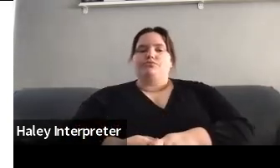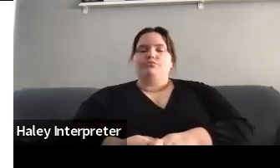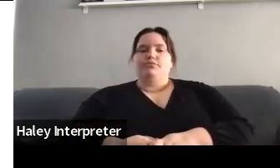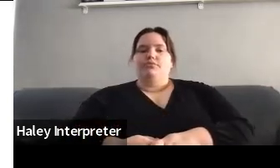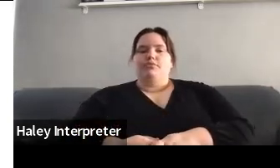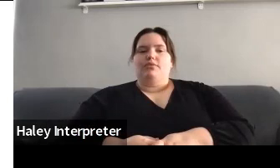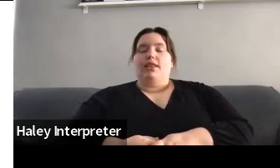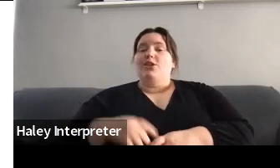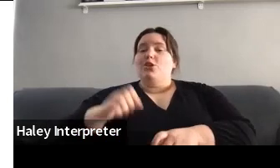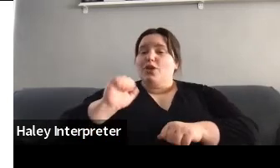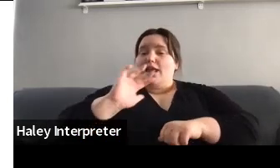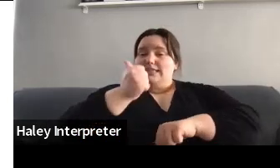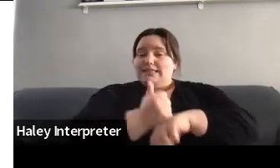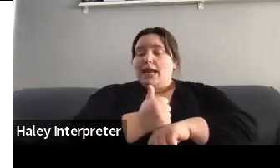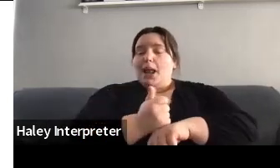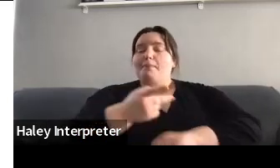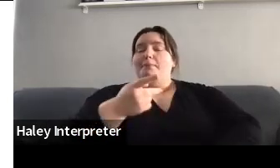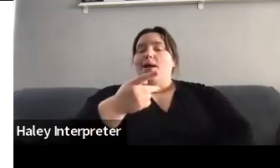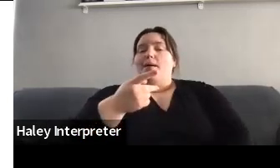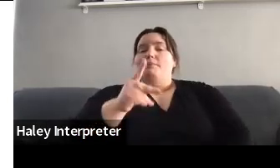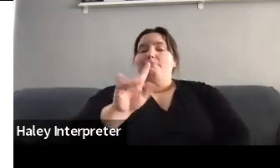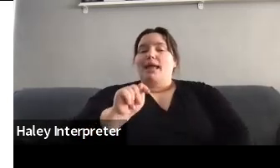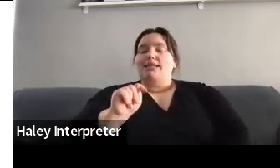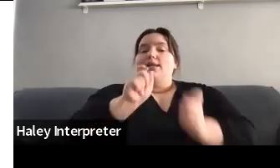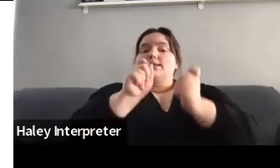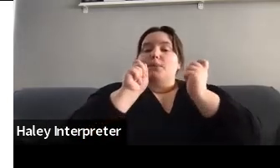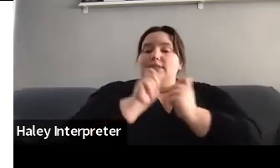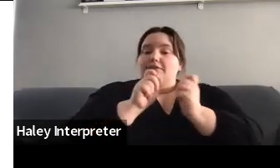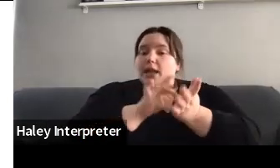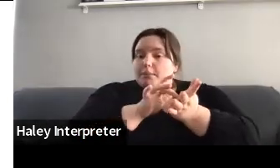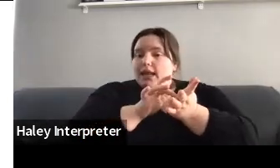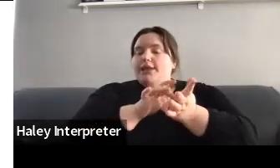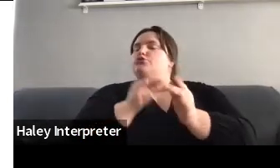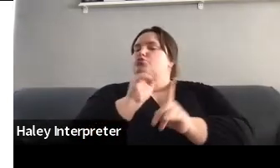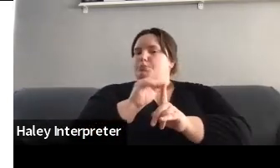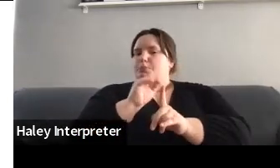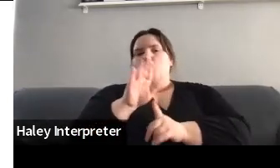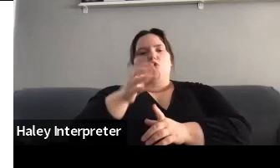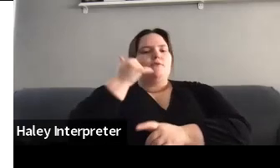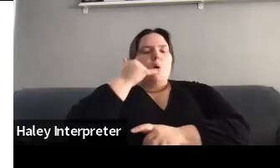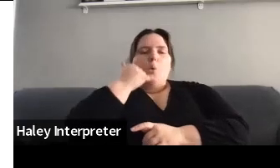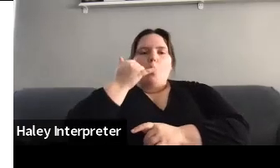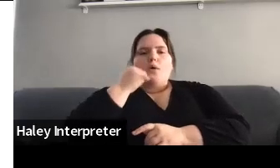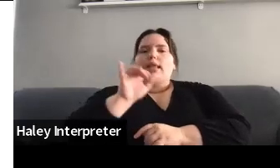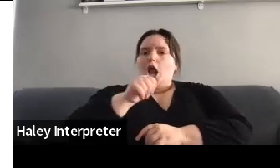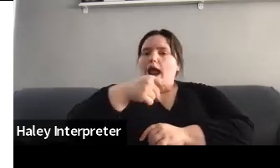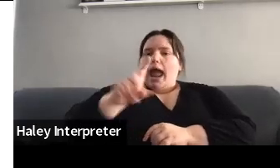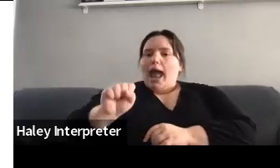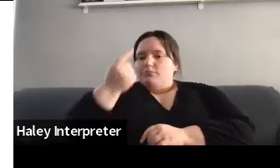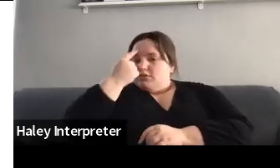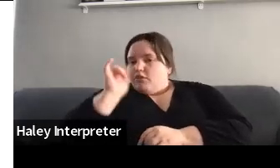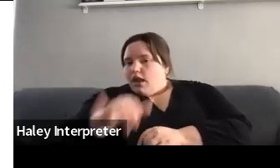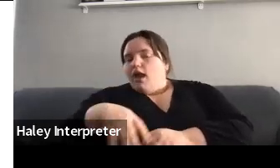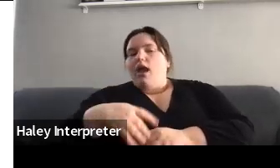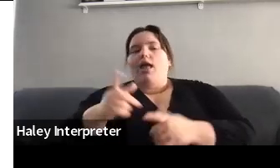specific medication reminders on your phone. There are even apps that do this for your pets. And then pill